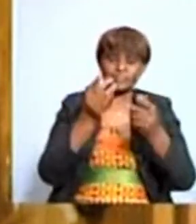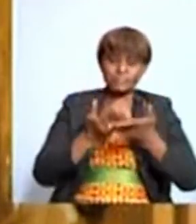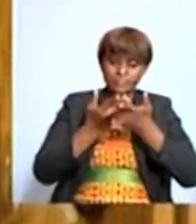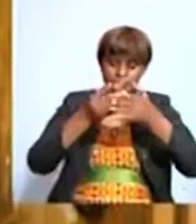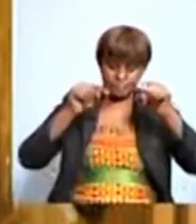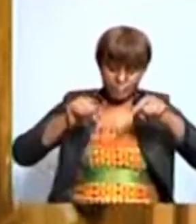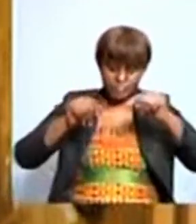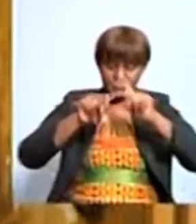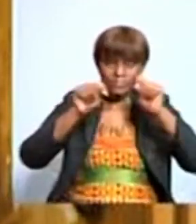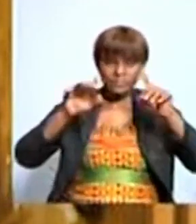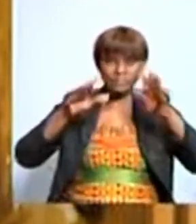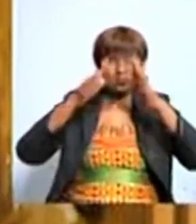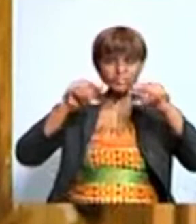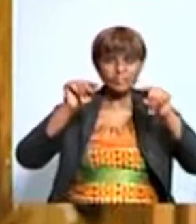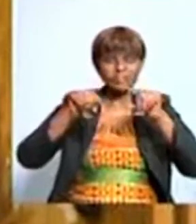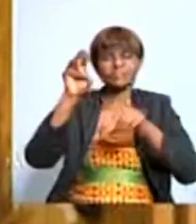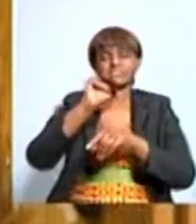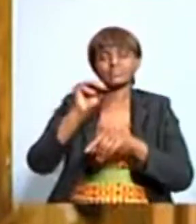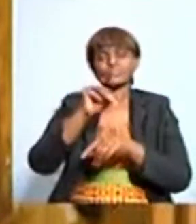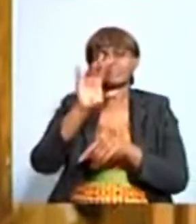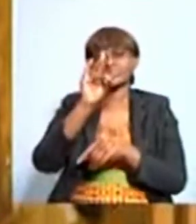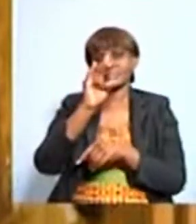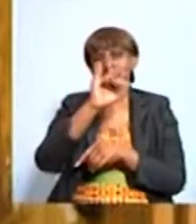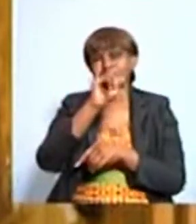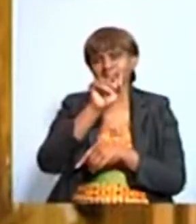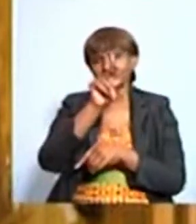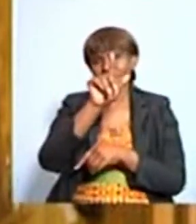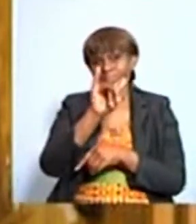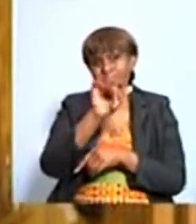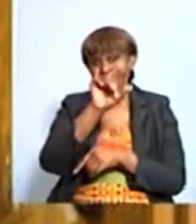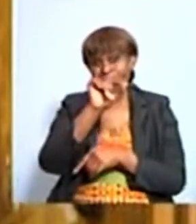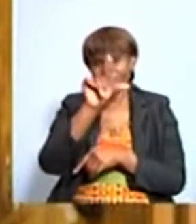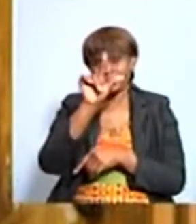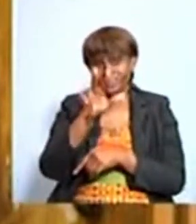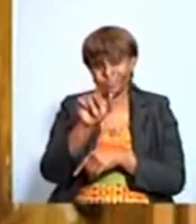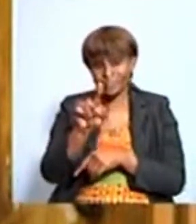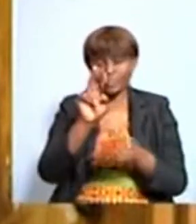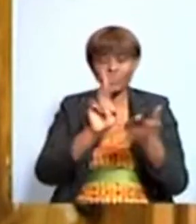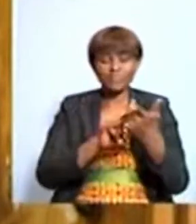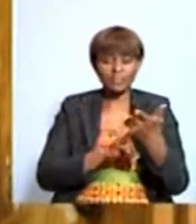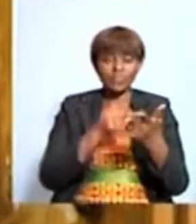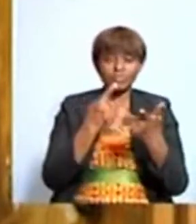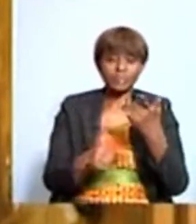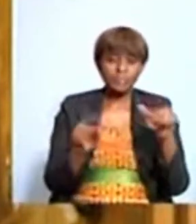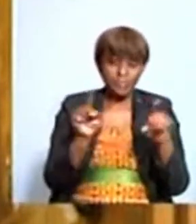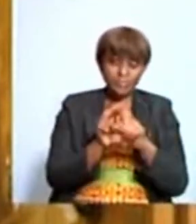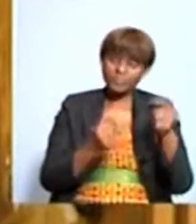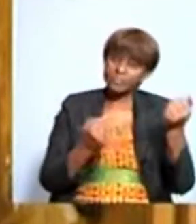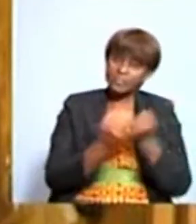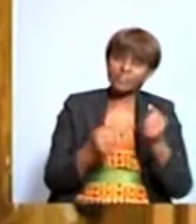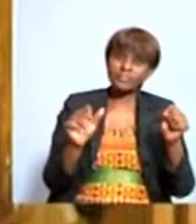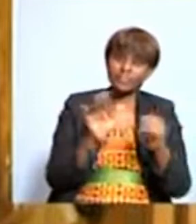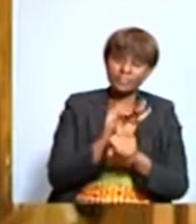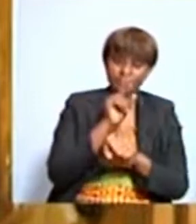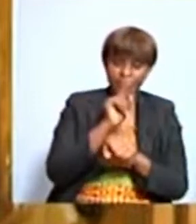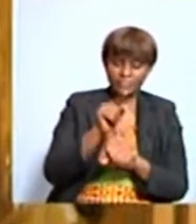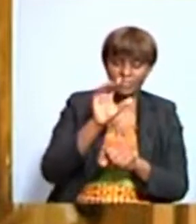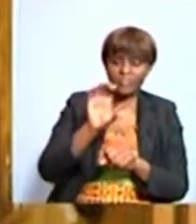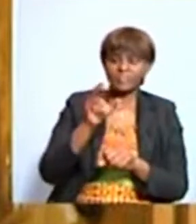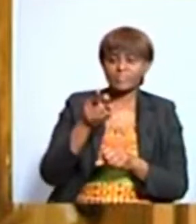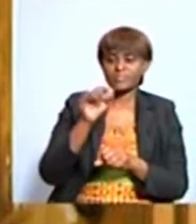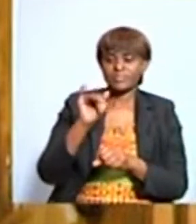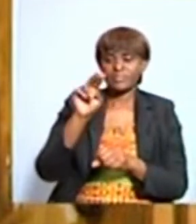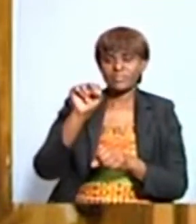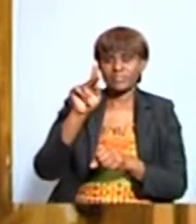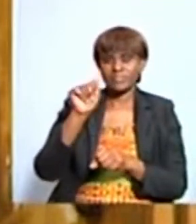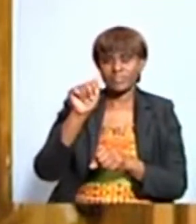on the table of the House on Monday, 17th July 2023, and this report was seconded by Chikankata Member of